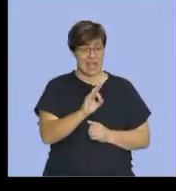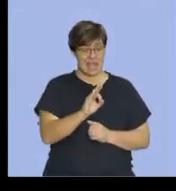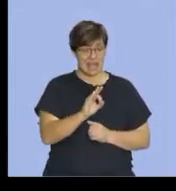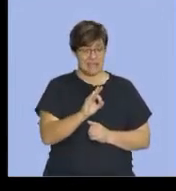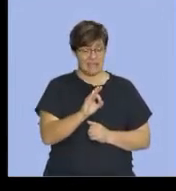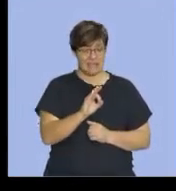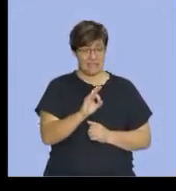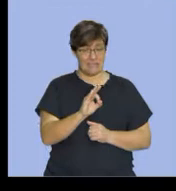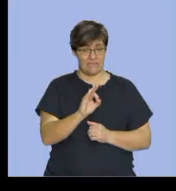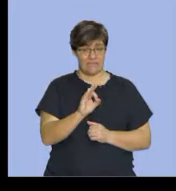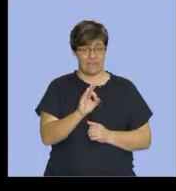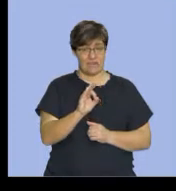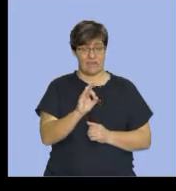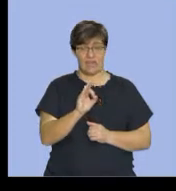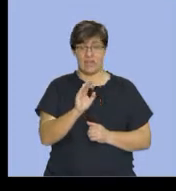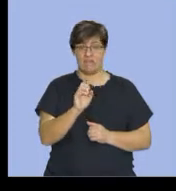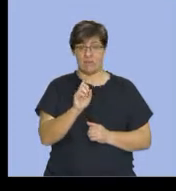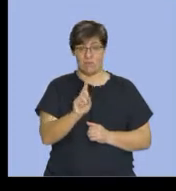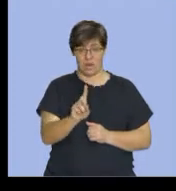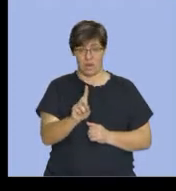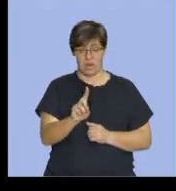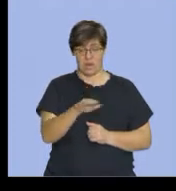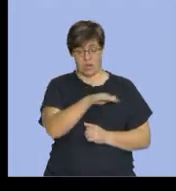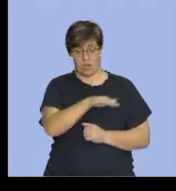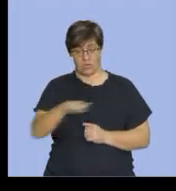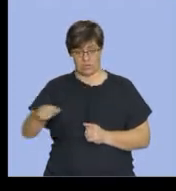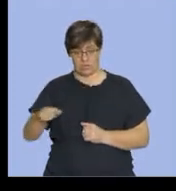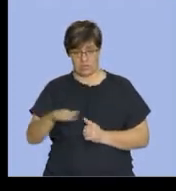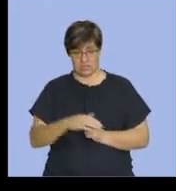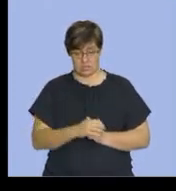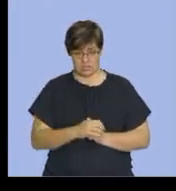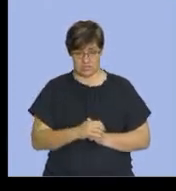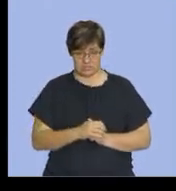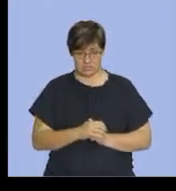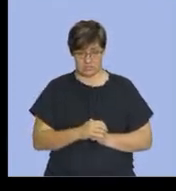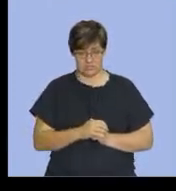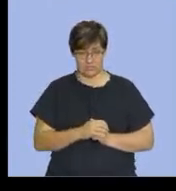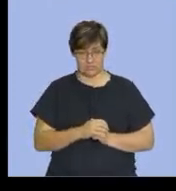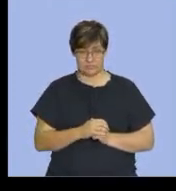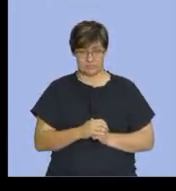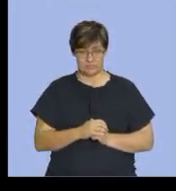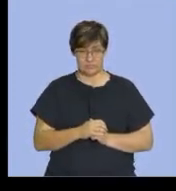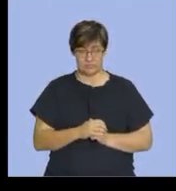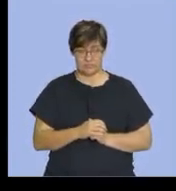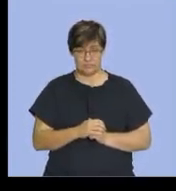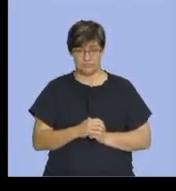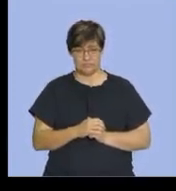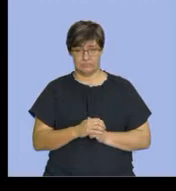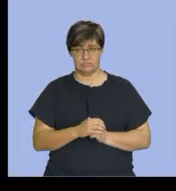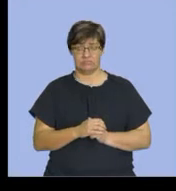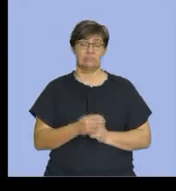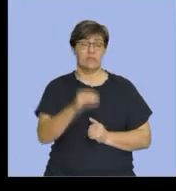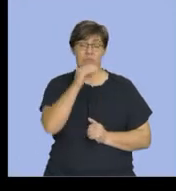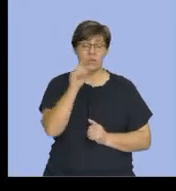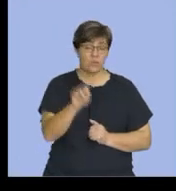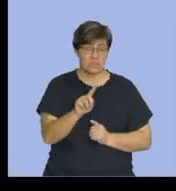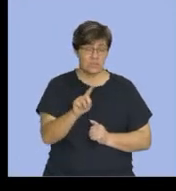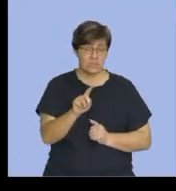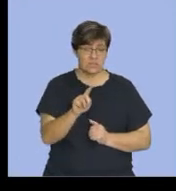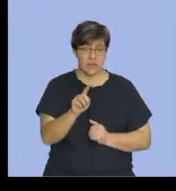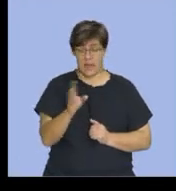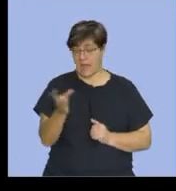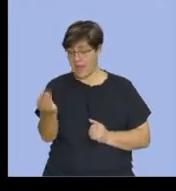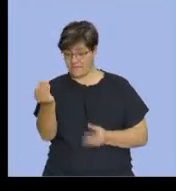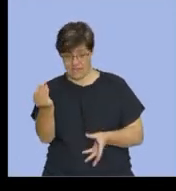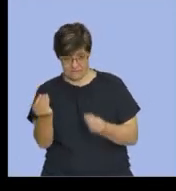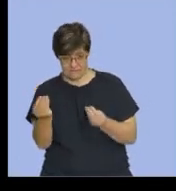here is going to be F1 horizontal. That way, that means once I've got